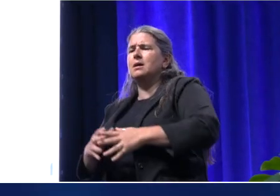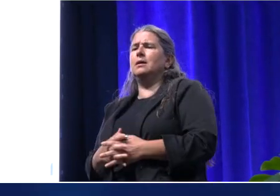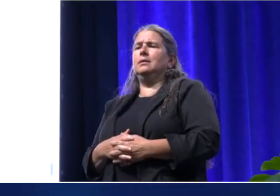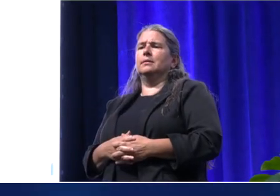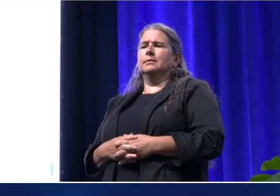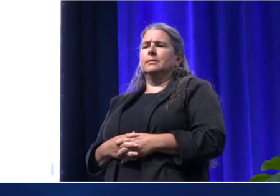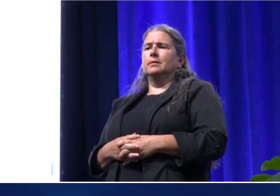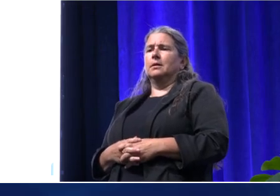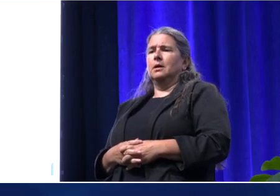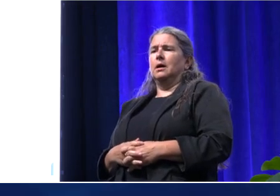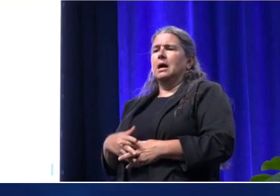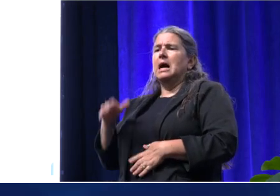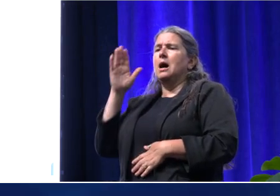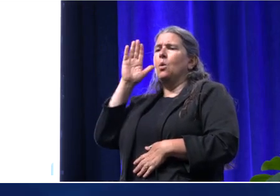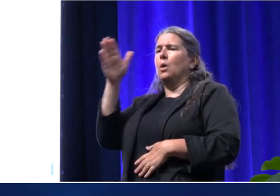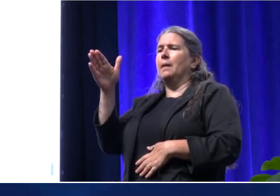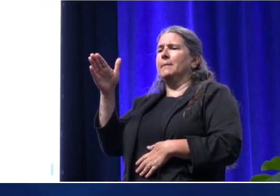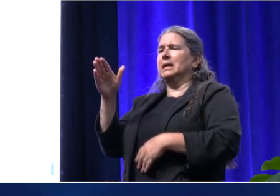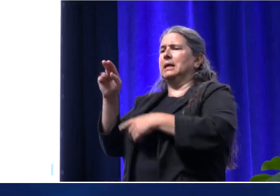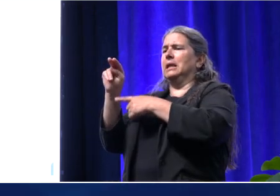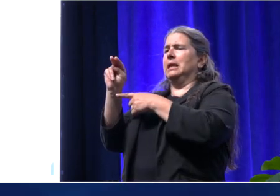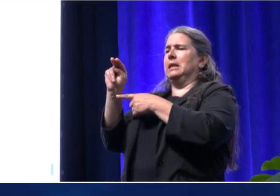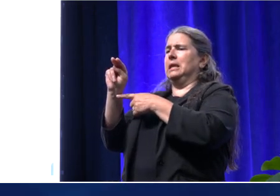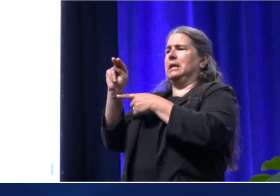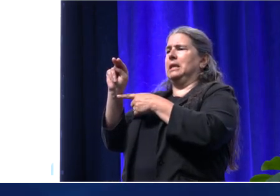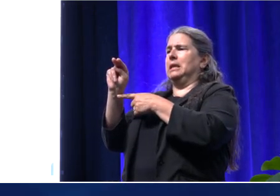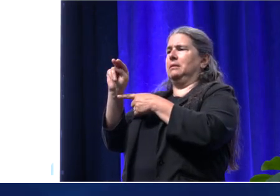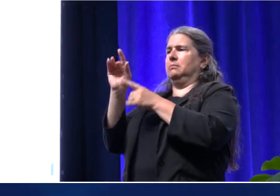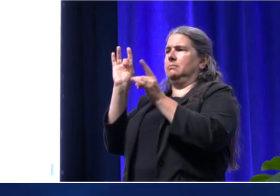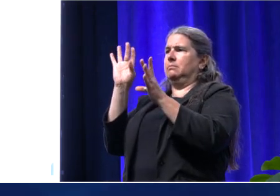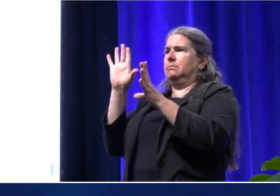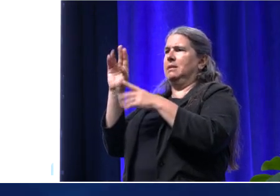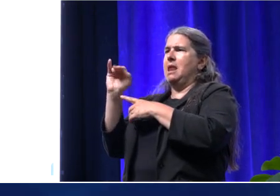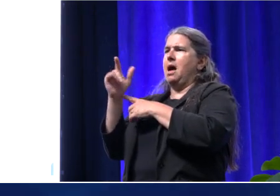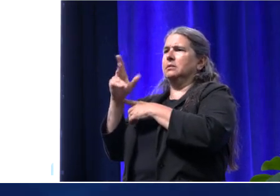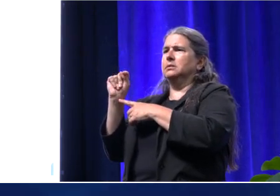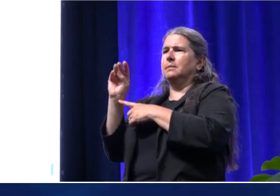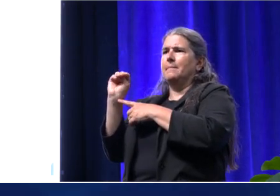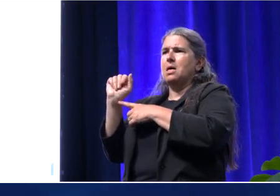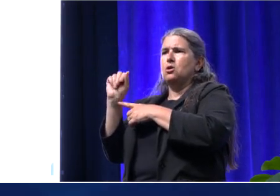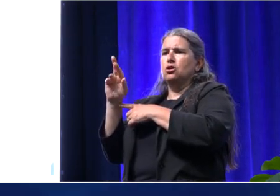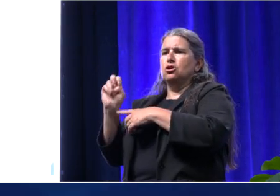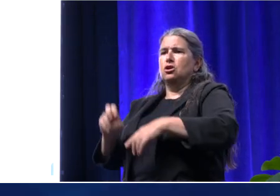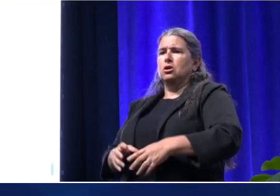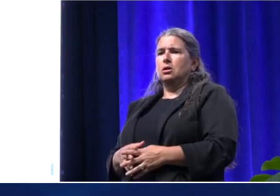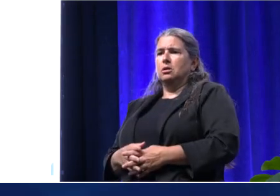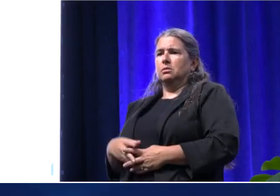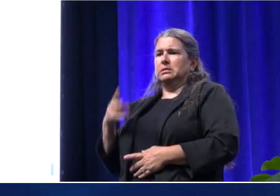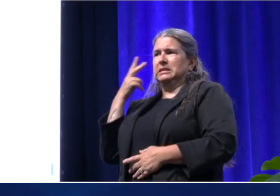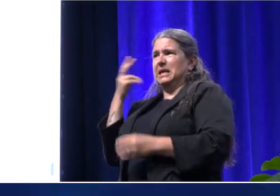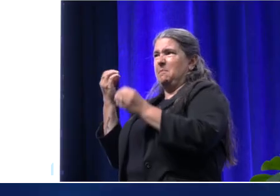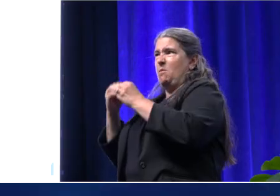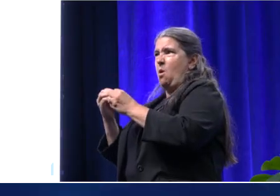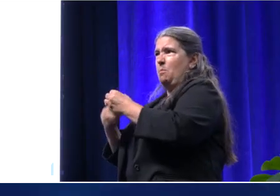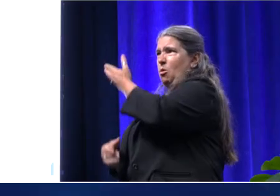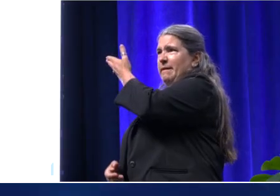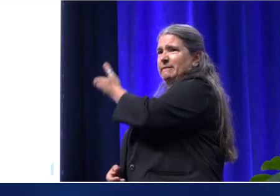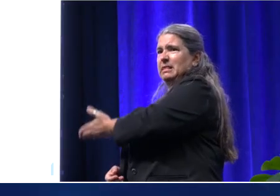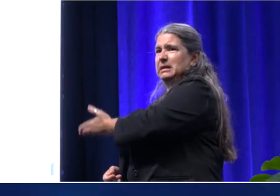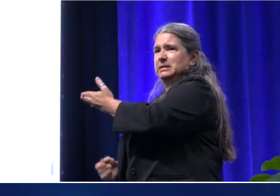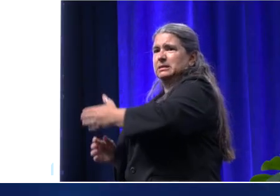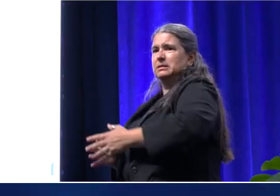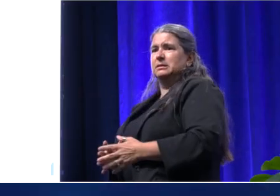nightmare if this is what the US drug supply became after fentanyl. But July is an inflection point in